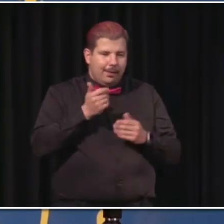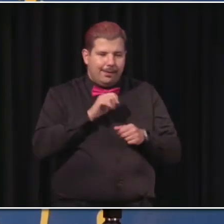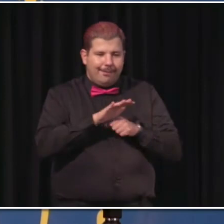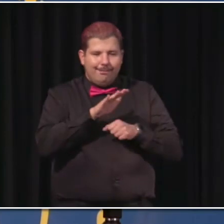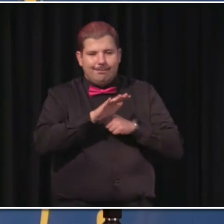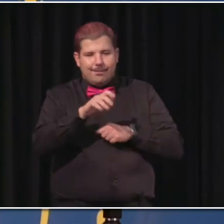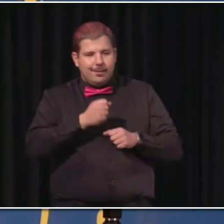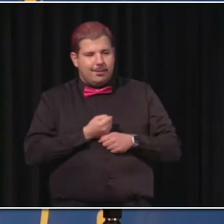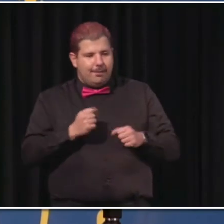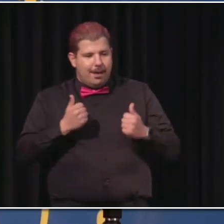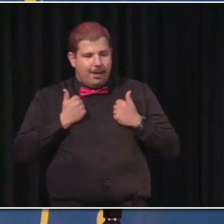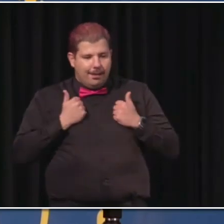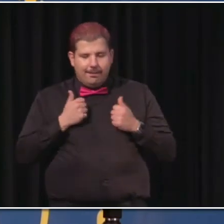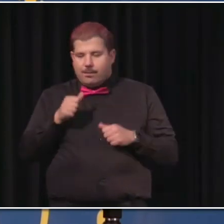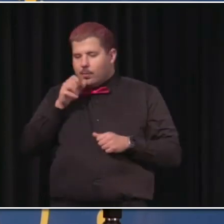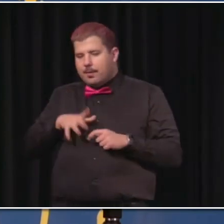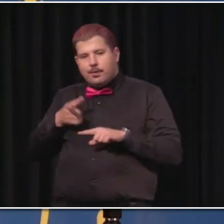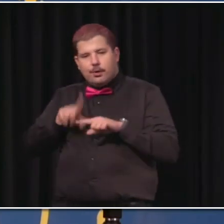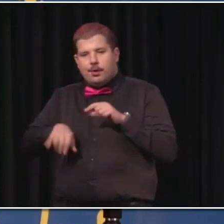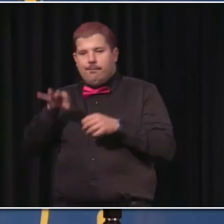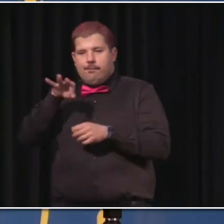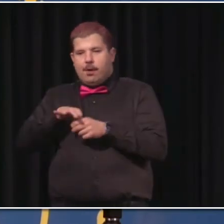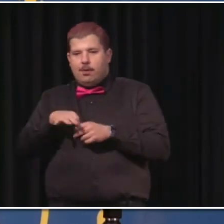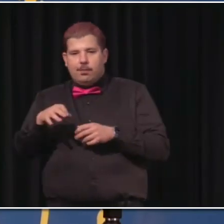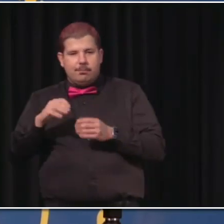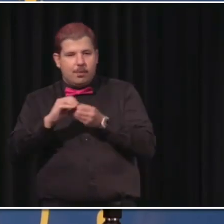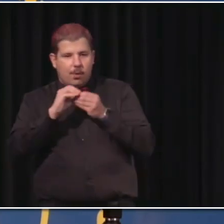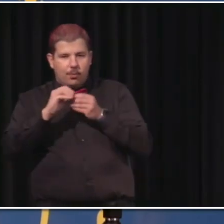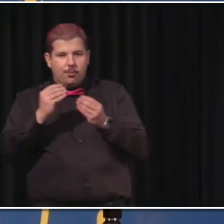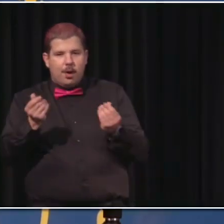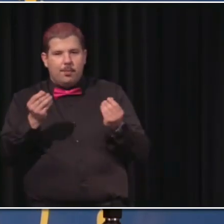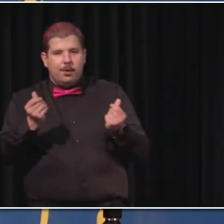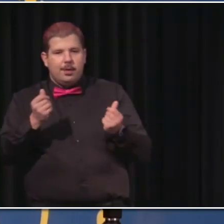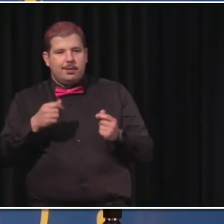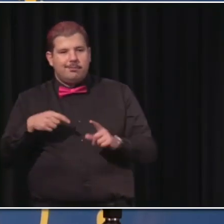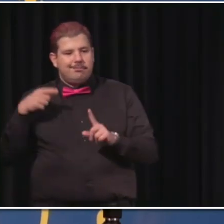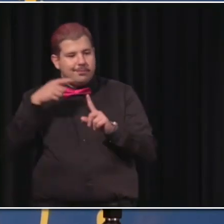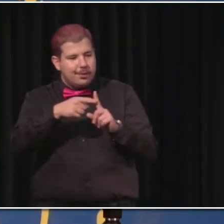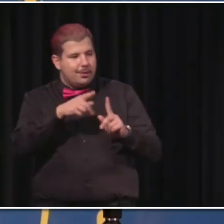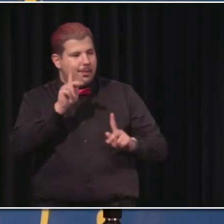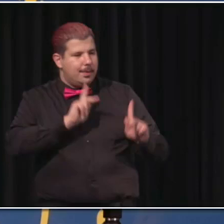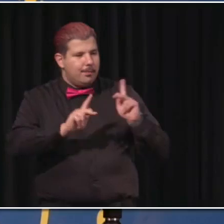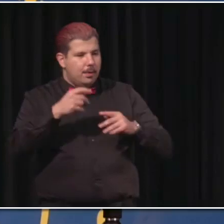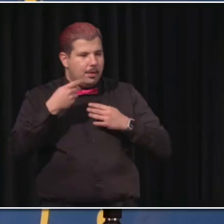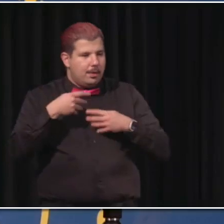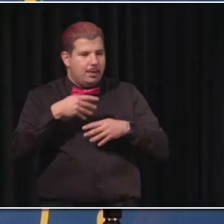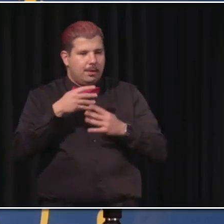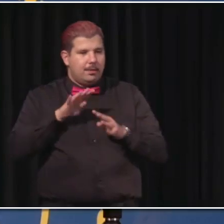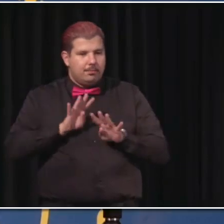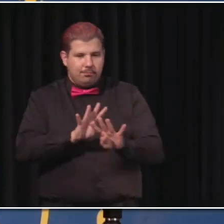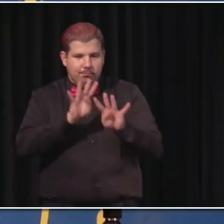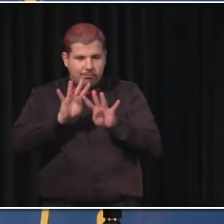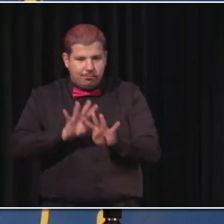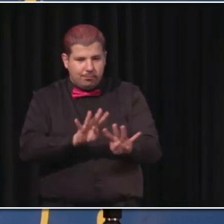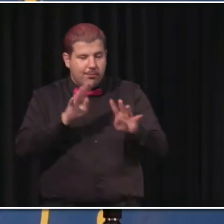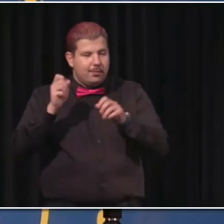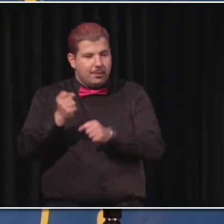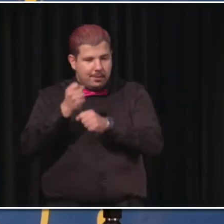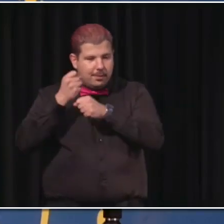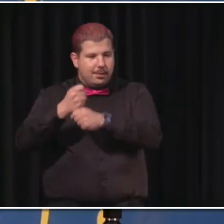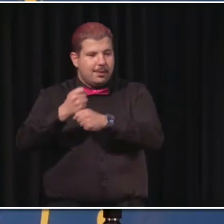vote or own property until people fought and marched and organized